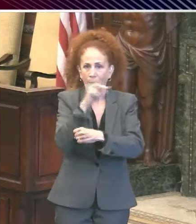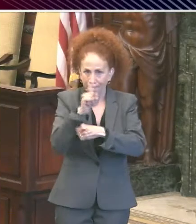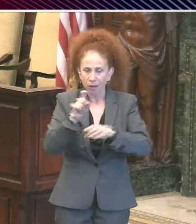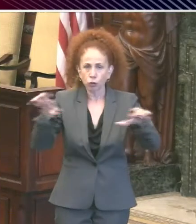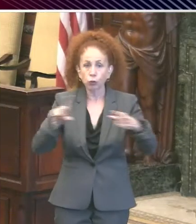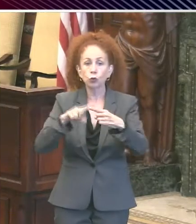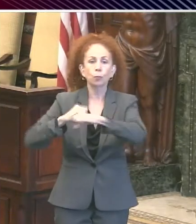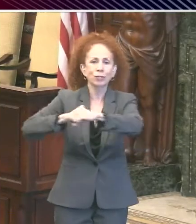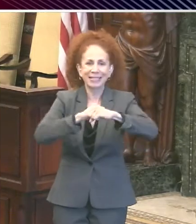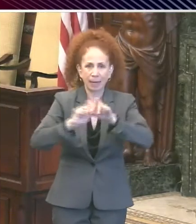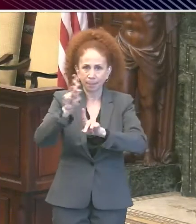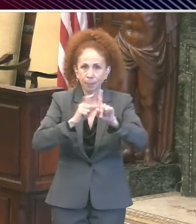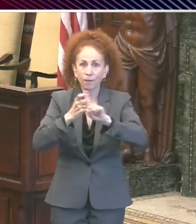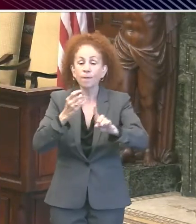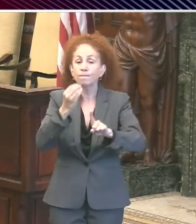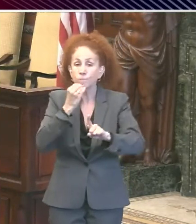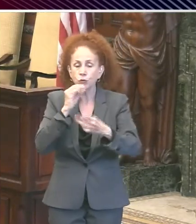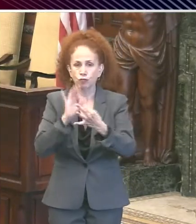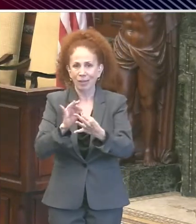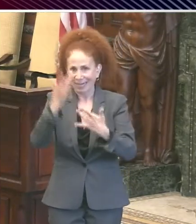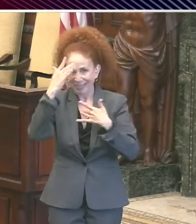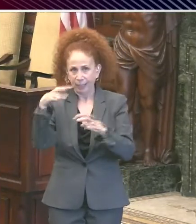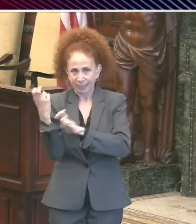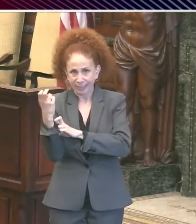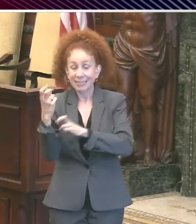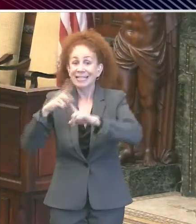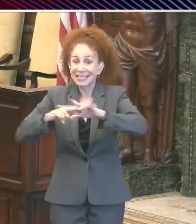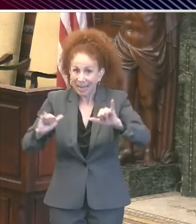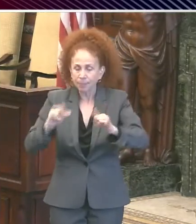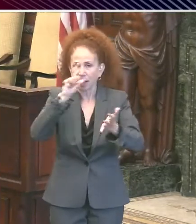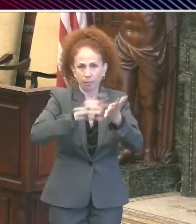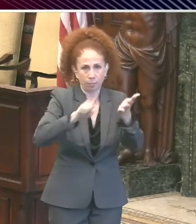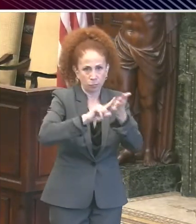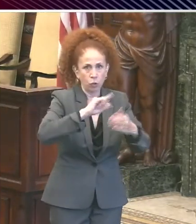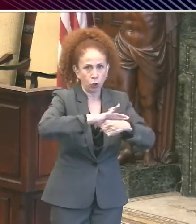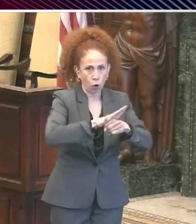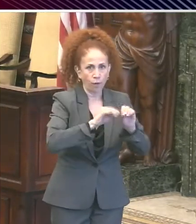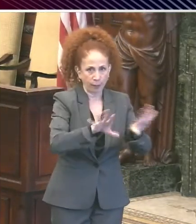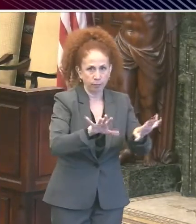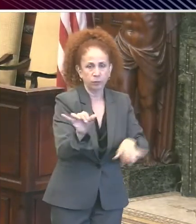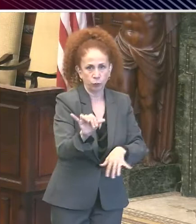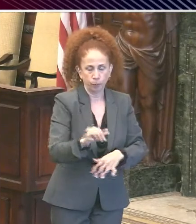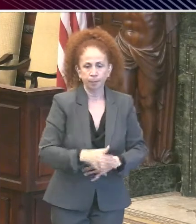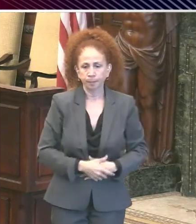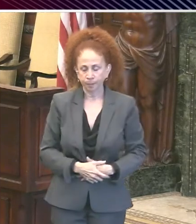protect people from food-related illness at the same time they're looking for COVID-related illness.